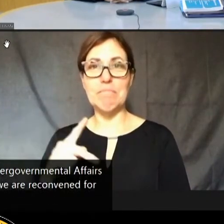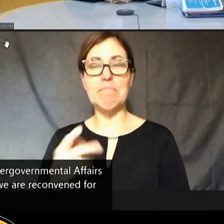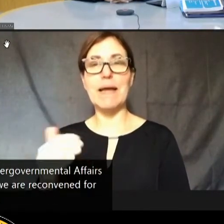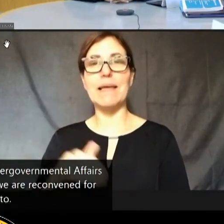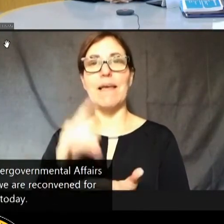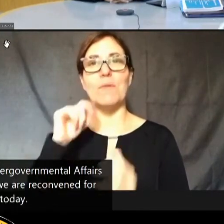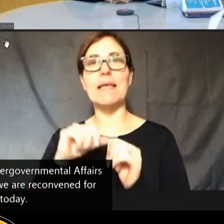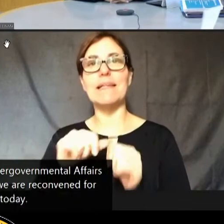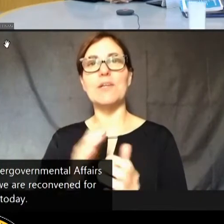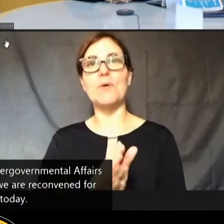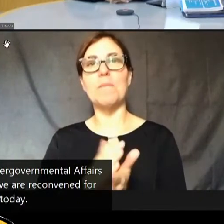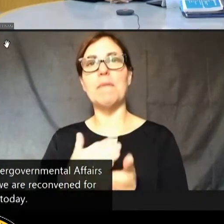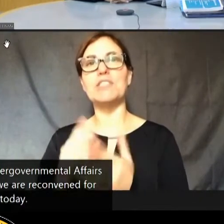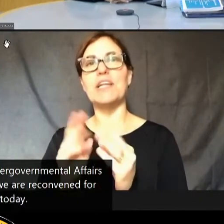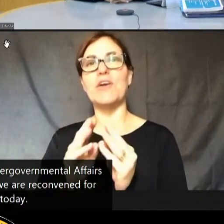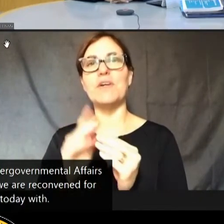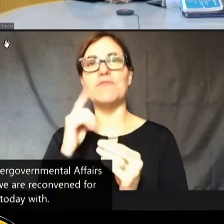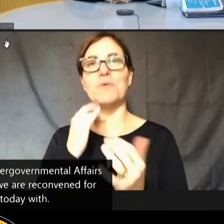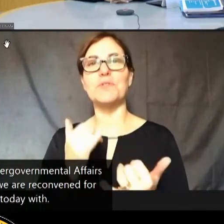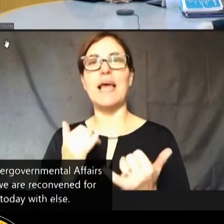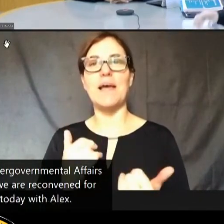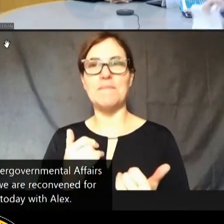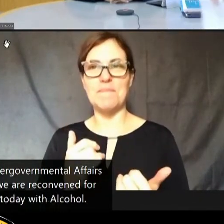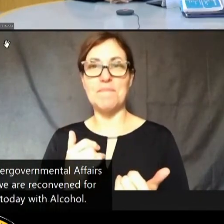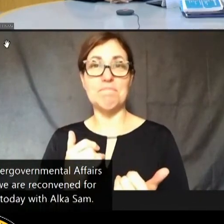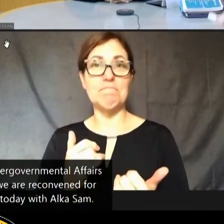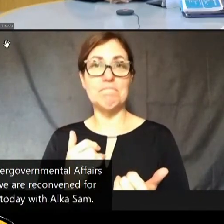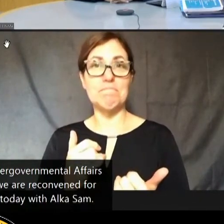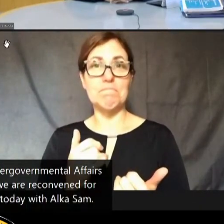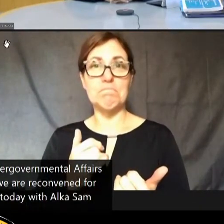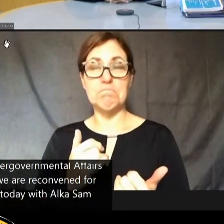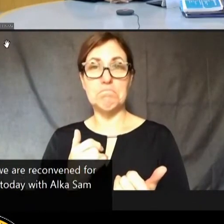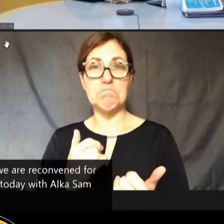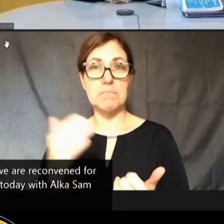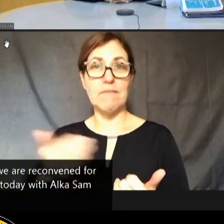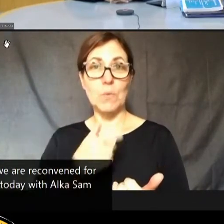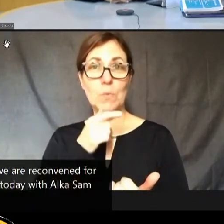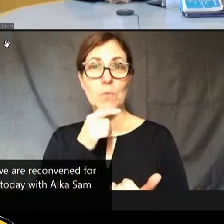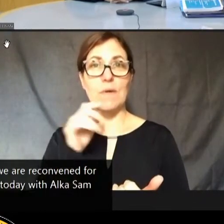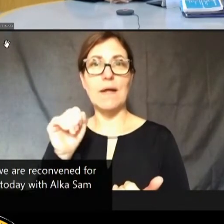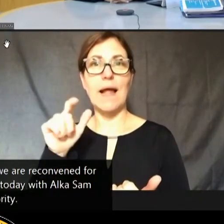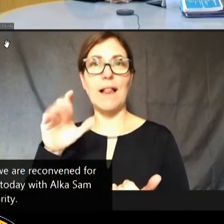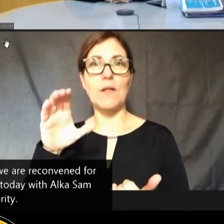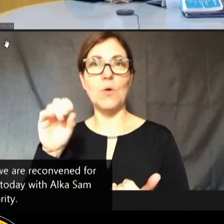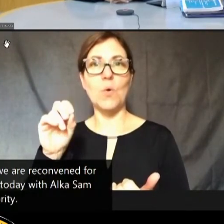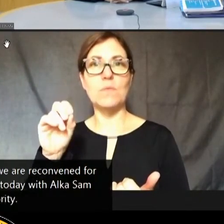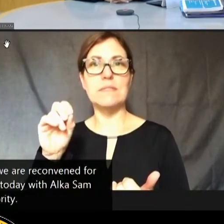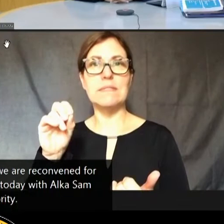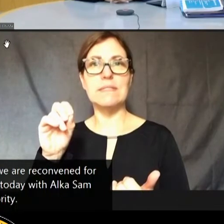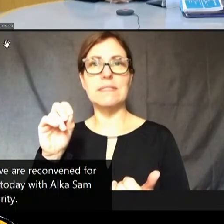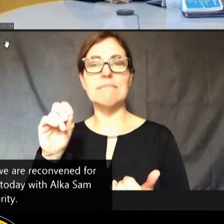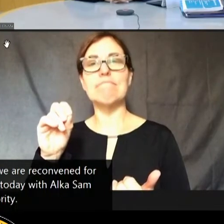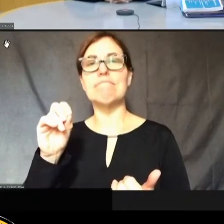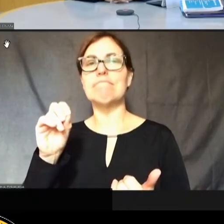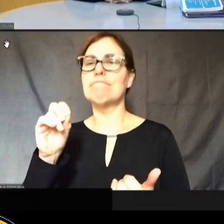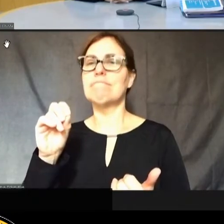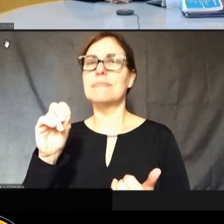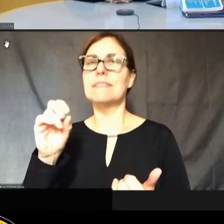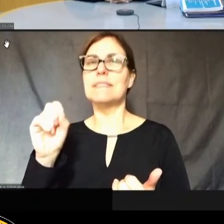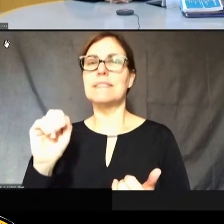hearings today with ALCOSAN, the Allegheny County Sanitary Authority. I